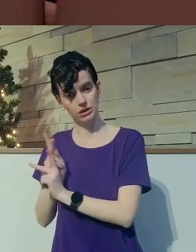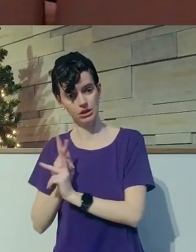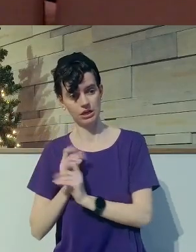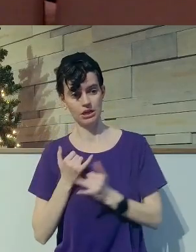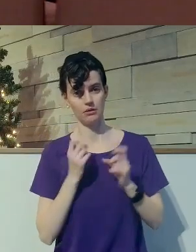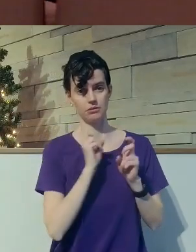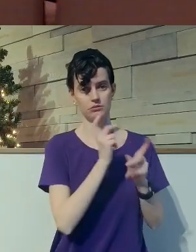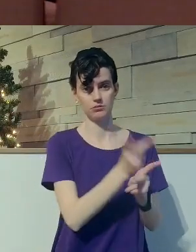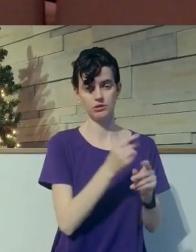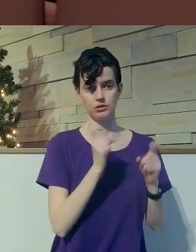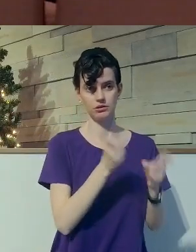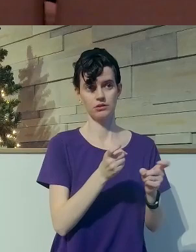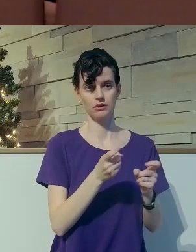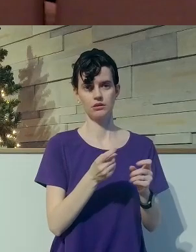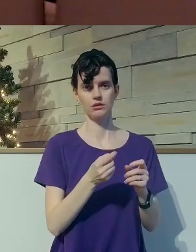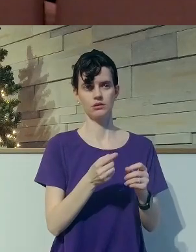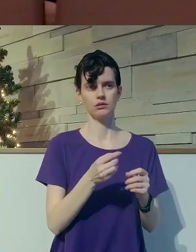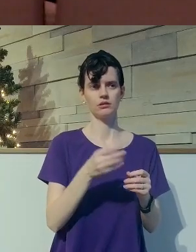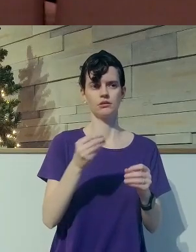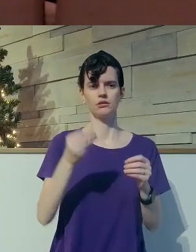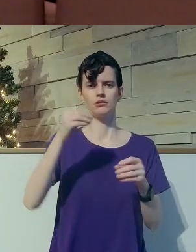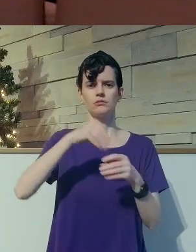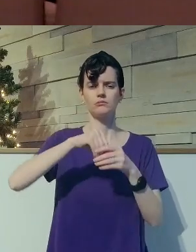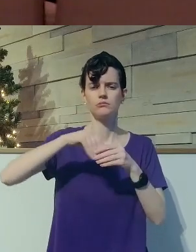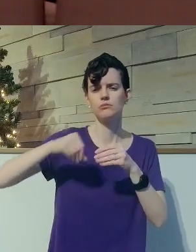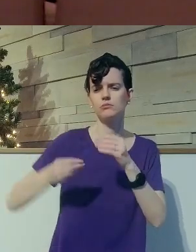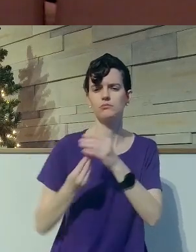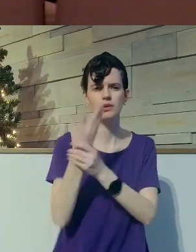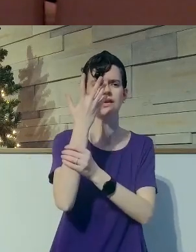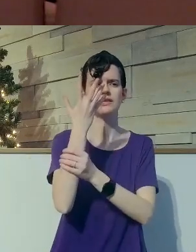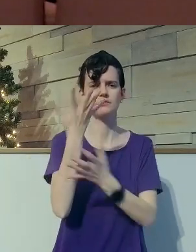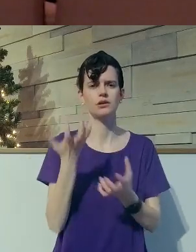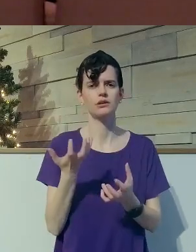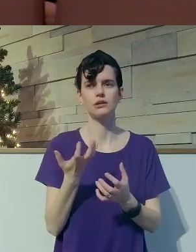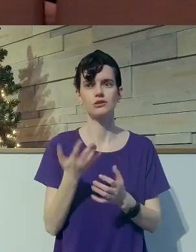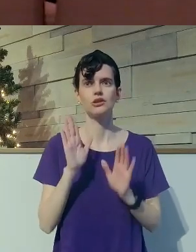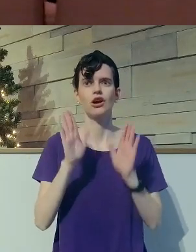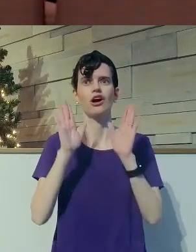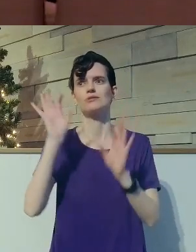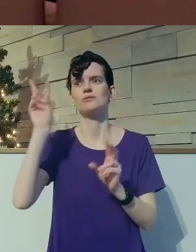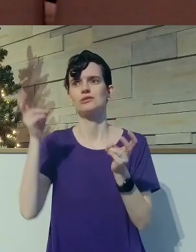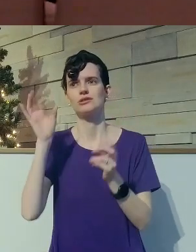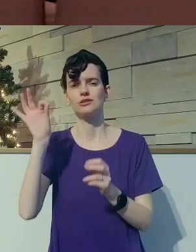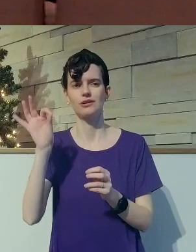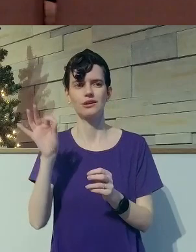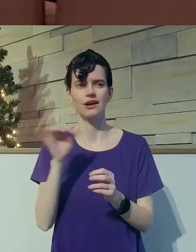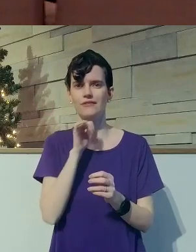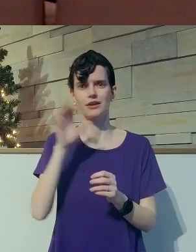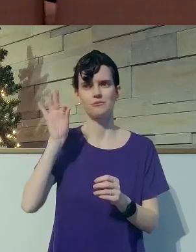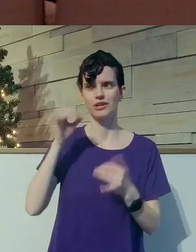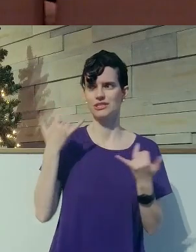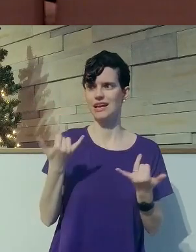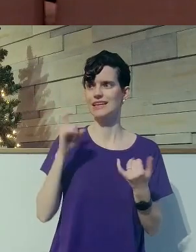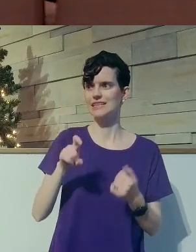And the name of the sermon series was Bloom Where You're Planted. Isn't that an awesome sermon series? I mean, you know, wow, that's hot. I don't think I've preached that here. I need to